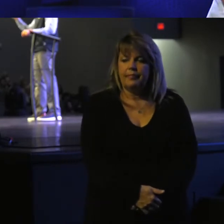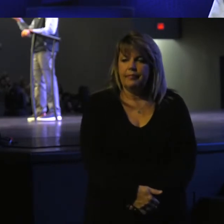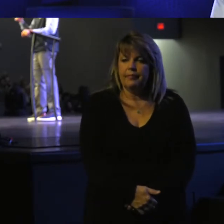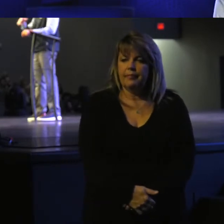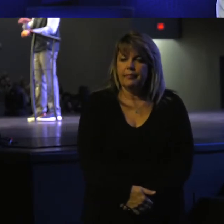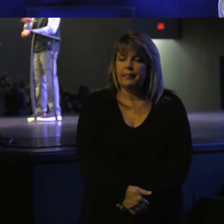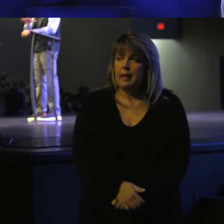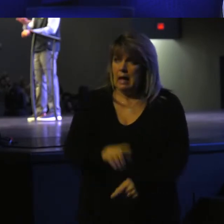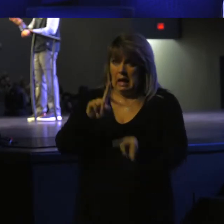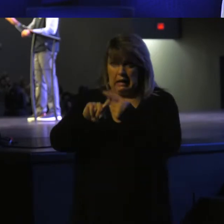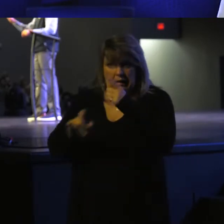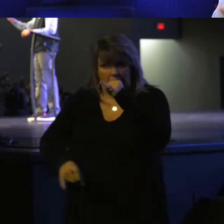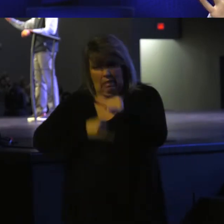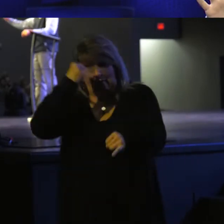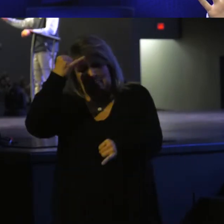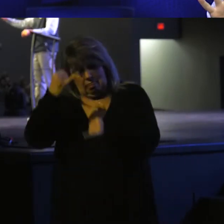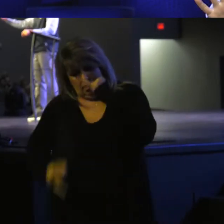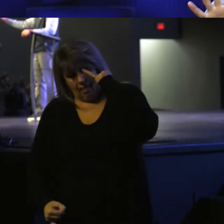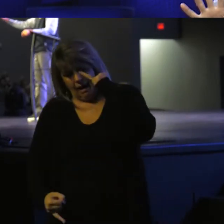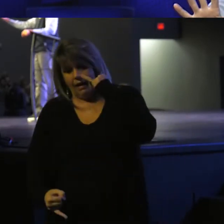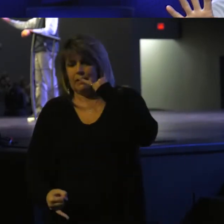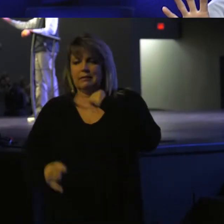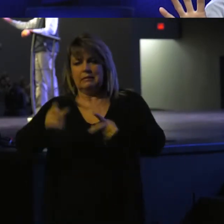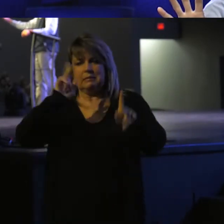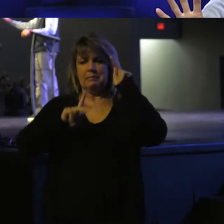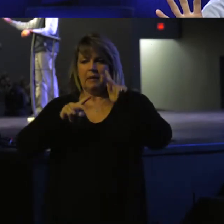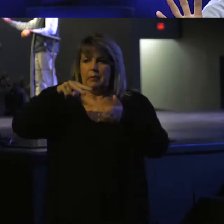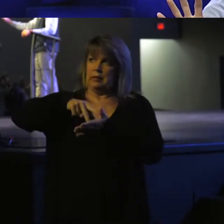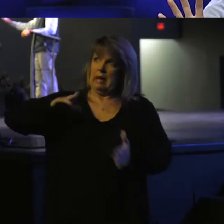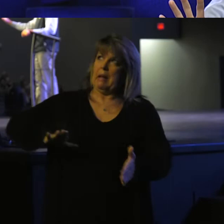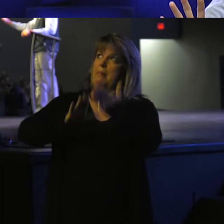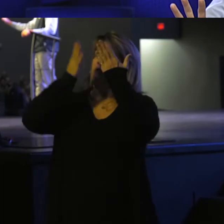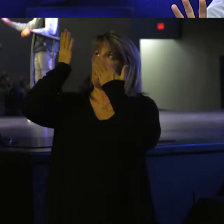And until that vast multitude stands before him,